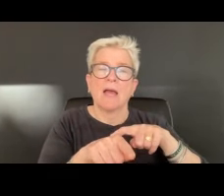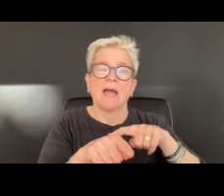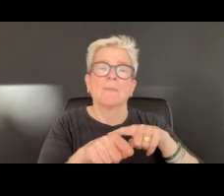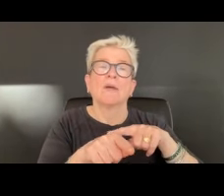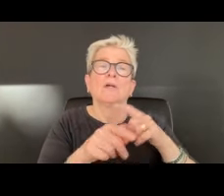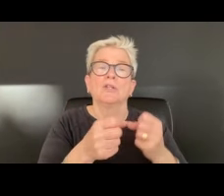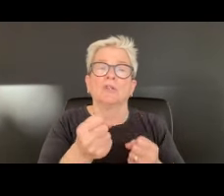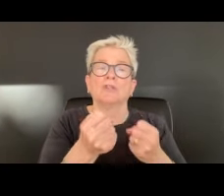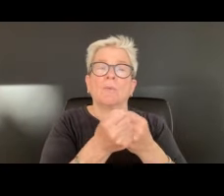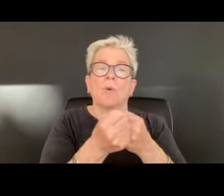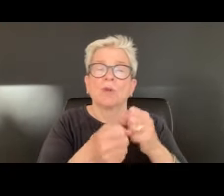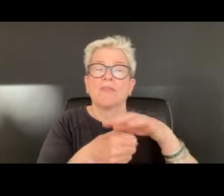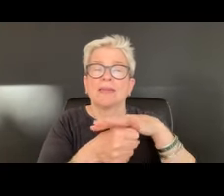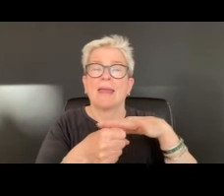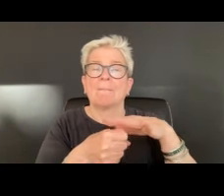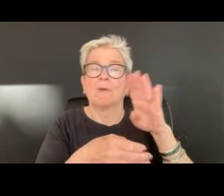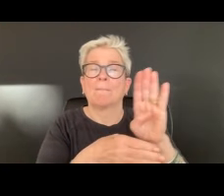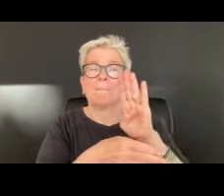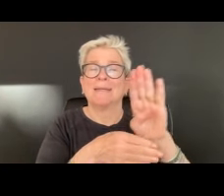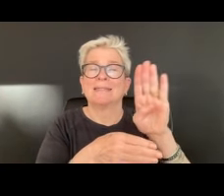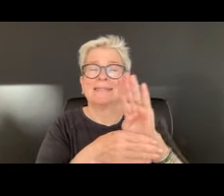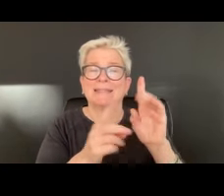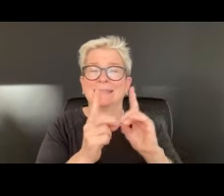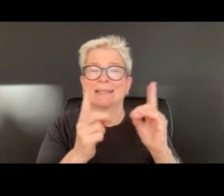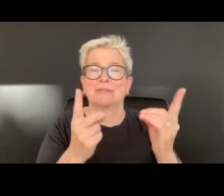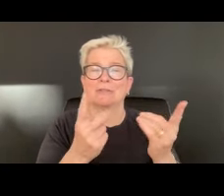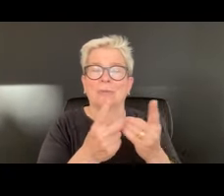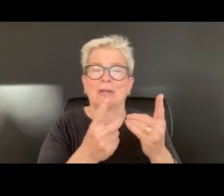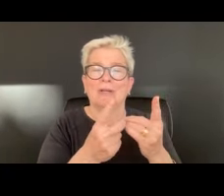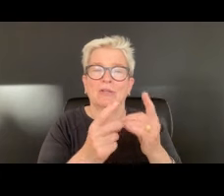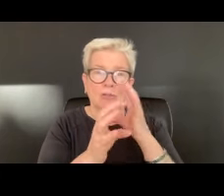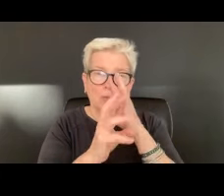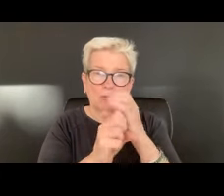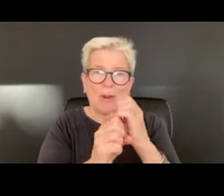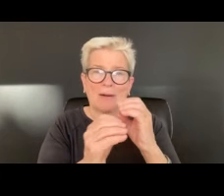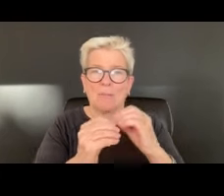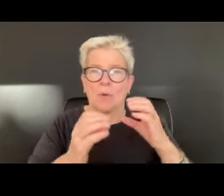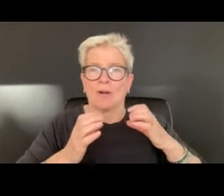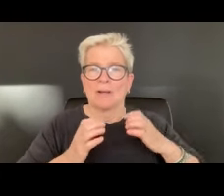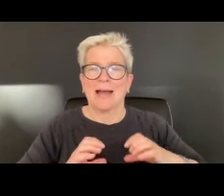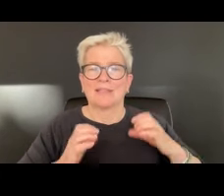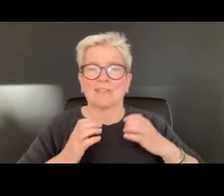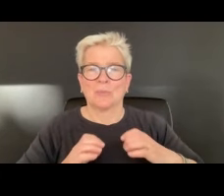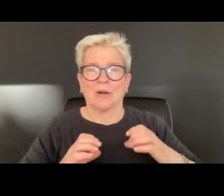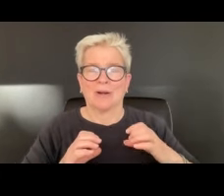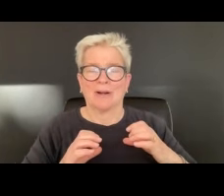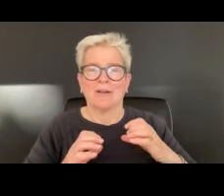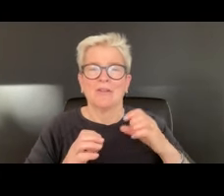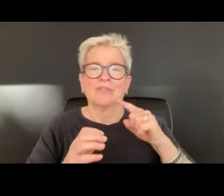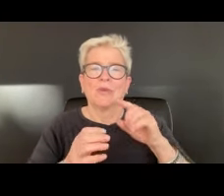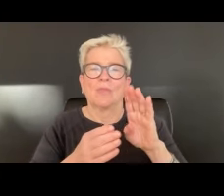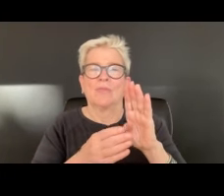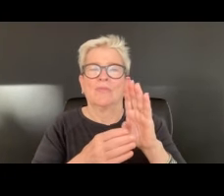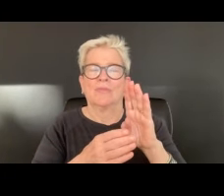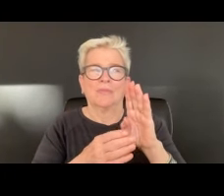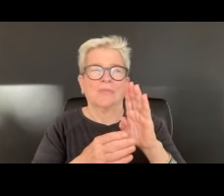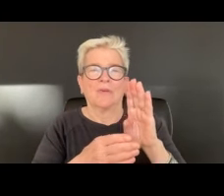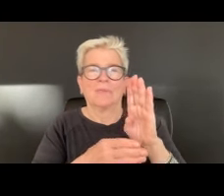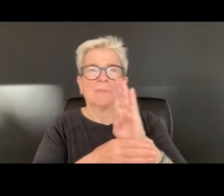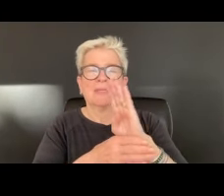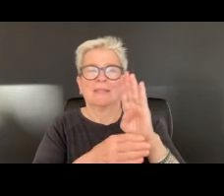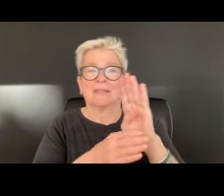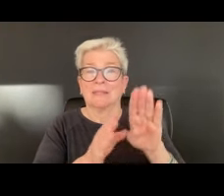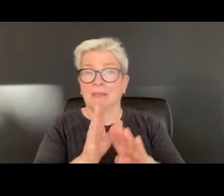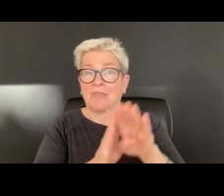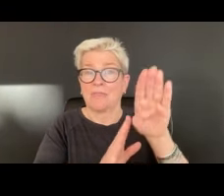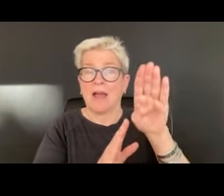districts themselves by bringing more customers within easy access so that those businesses can thrive, including, I think what you might